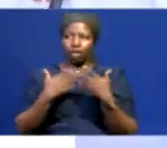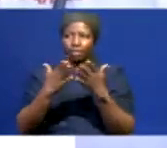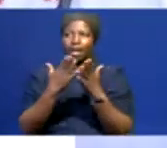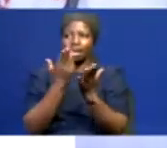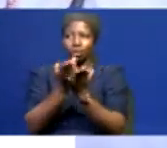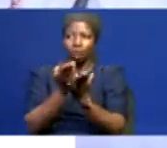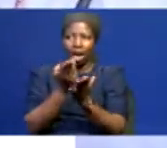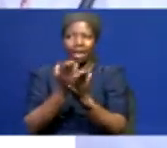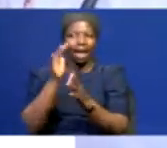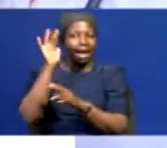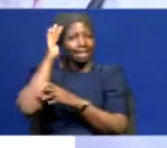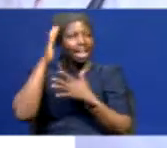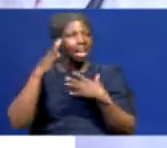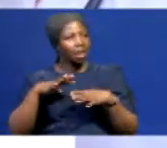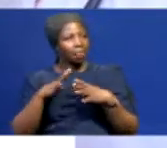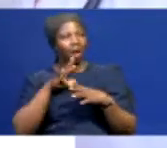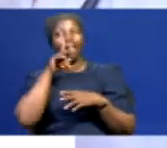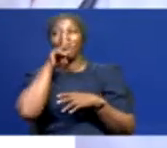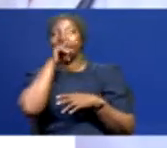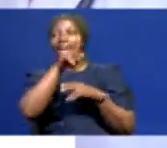nikasikia makelele na watu wakisema,